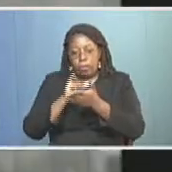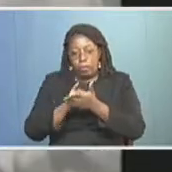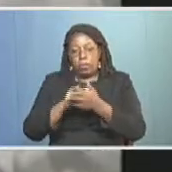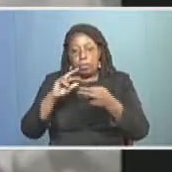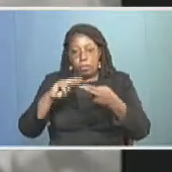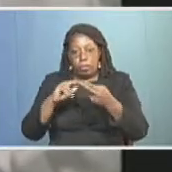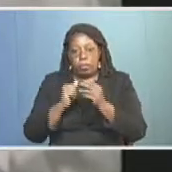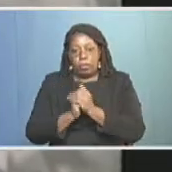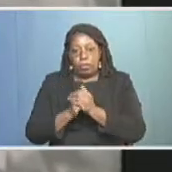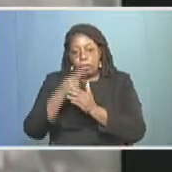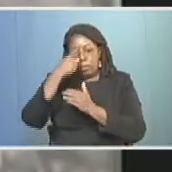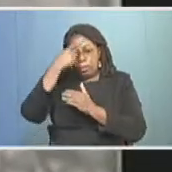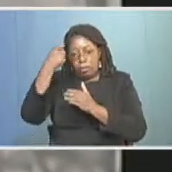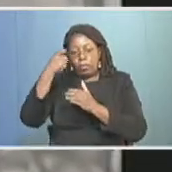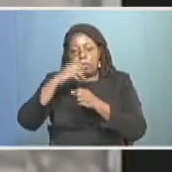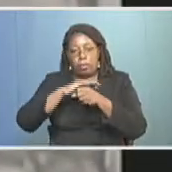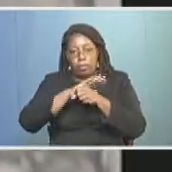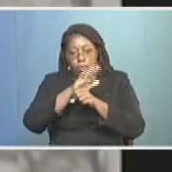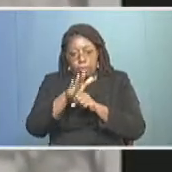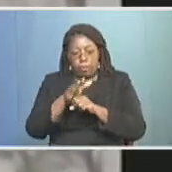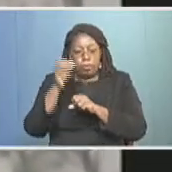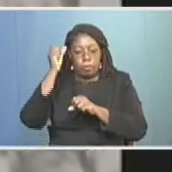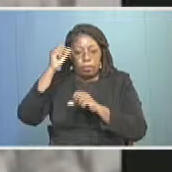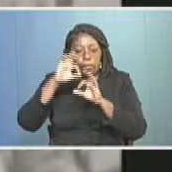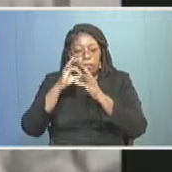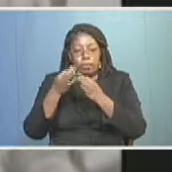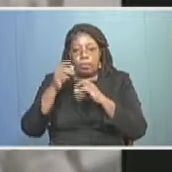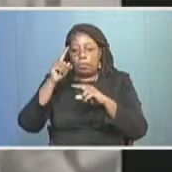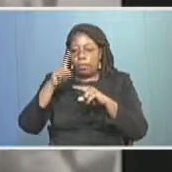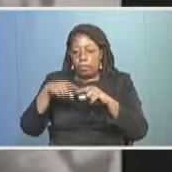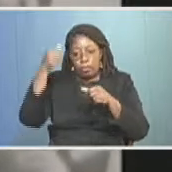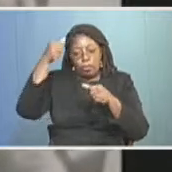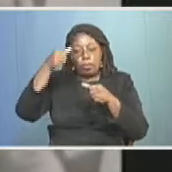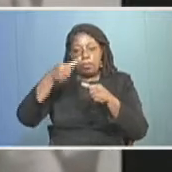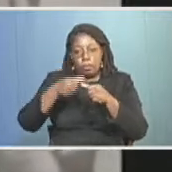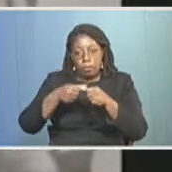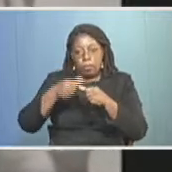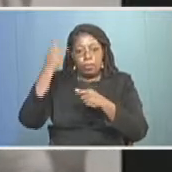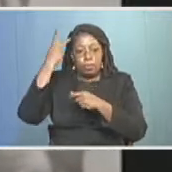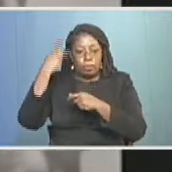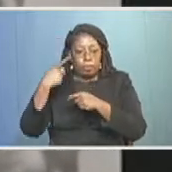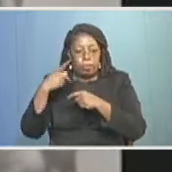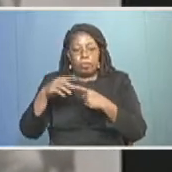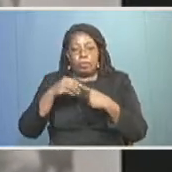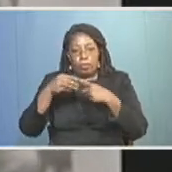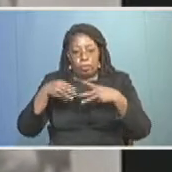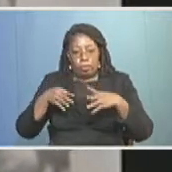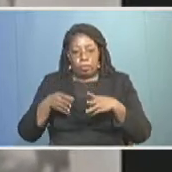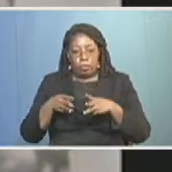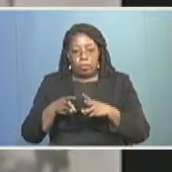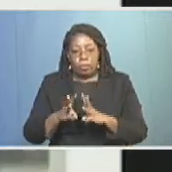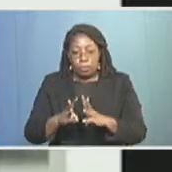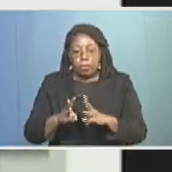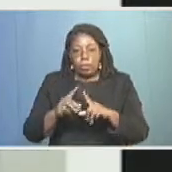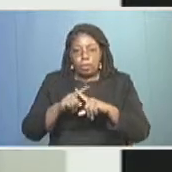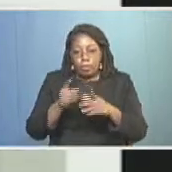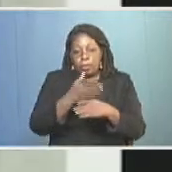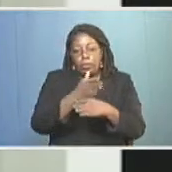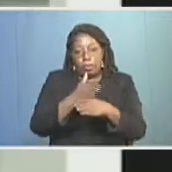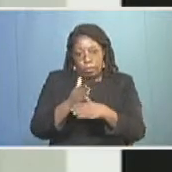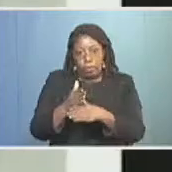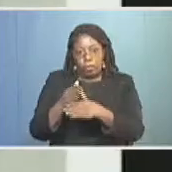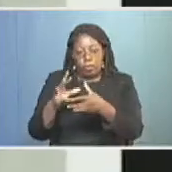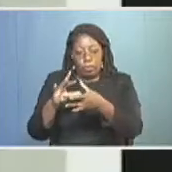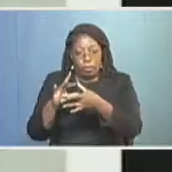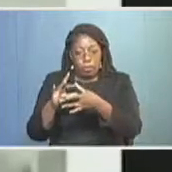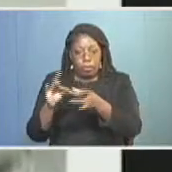COVID-19 restrictions, Wisdom says his family was unable to remember his parents in a special way, but later shared the tale of how his family paid homage